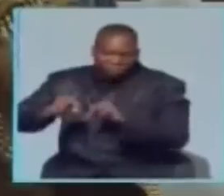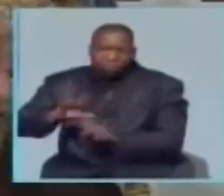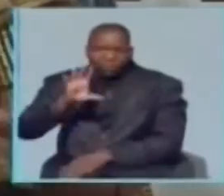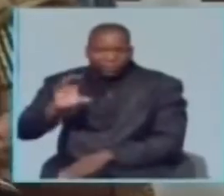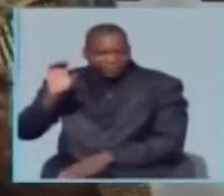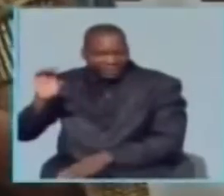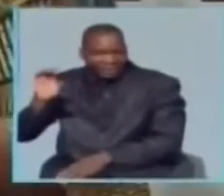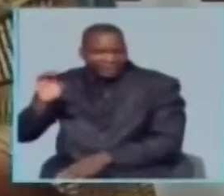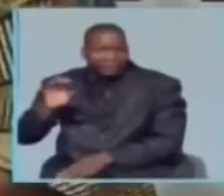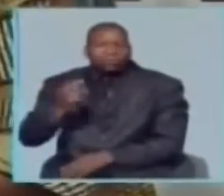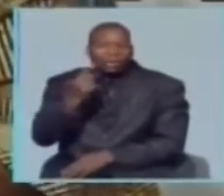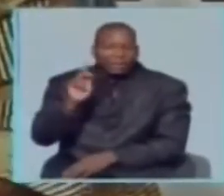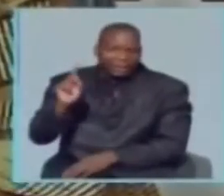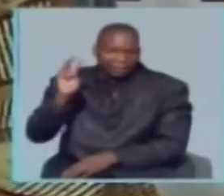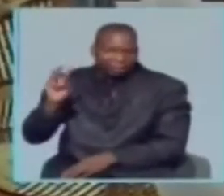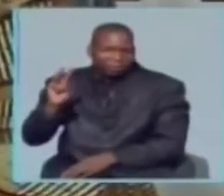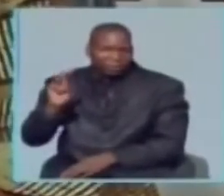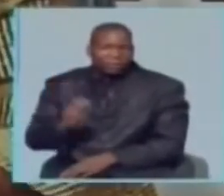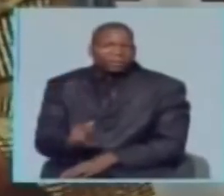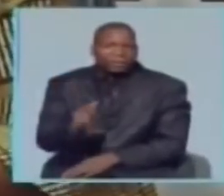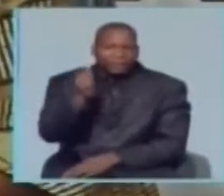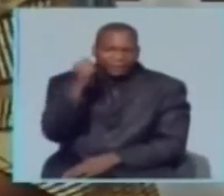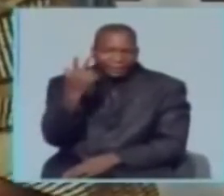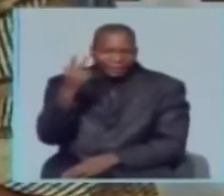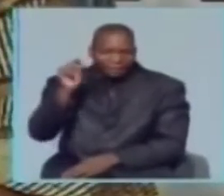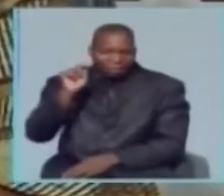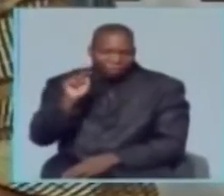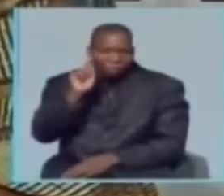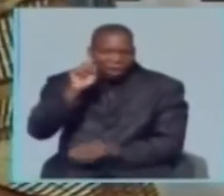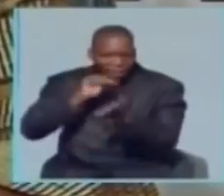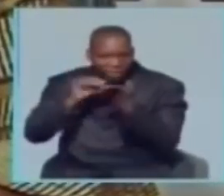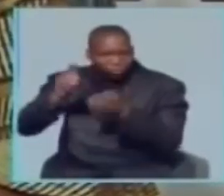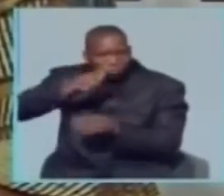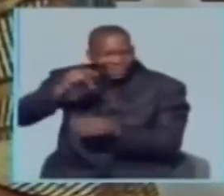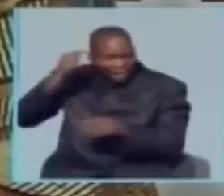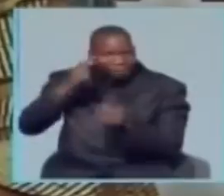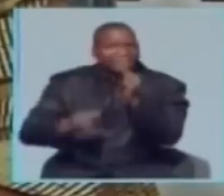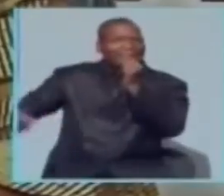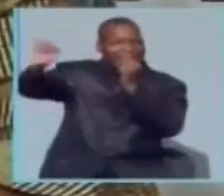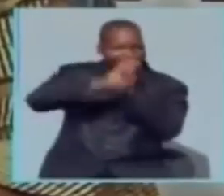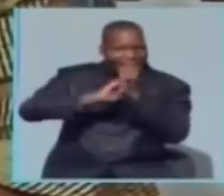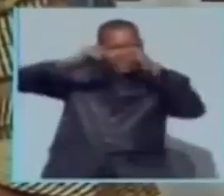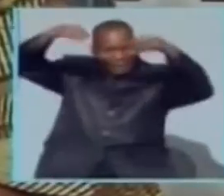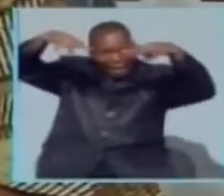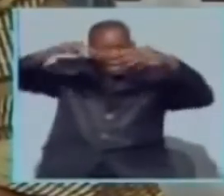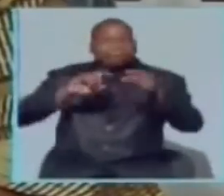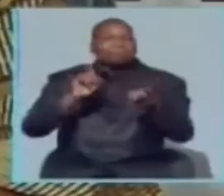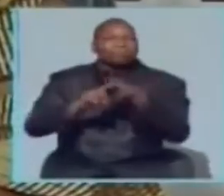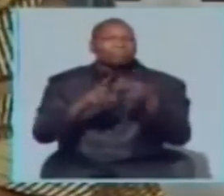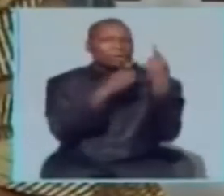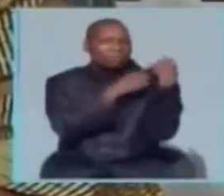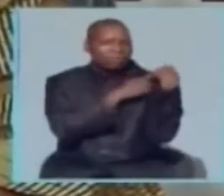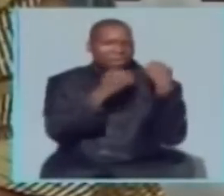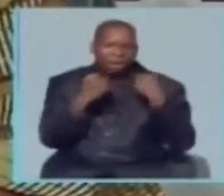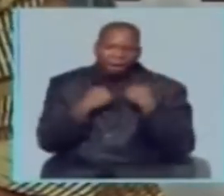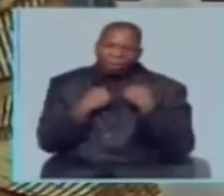government is importing power, $13.1 million a month, but at the same time has the responsibility to say we continue